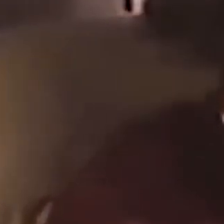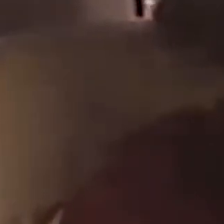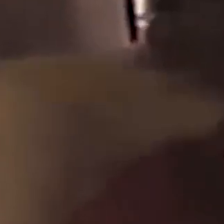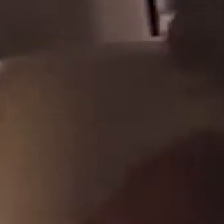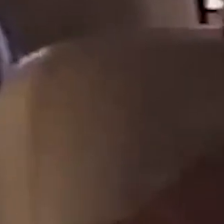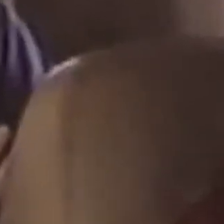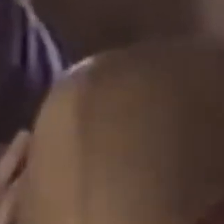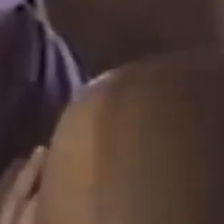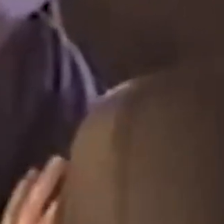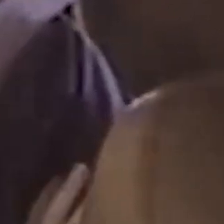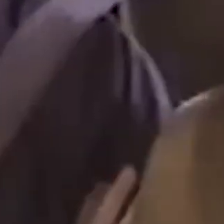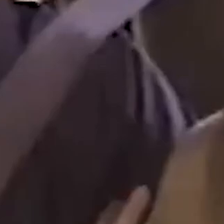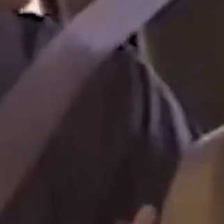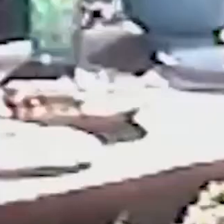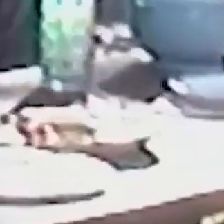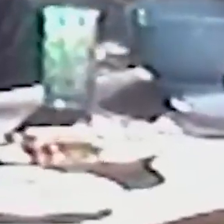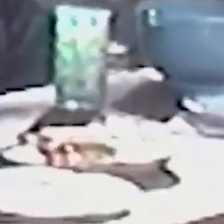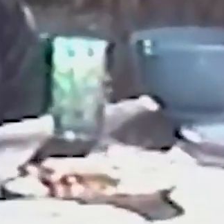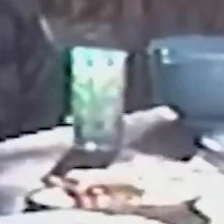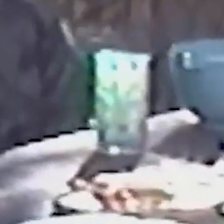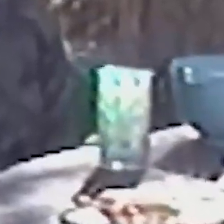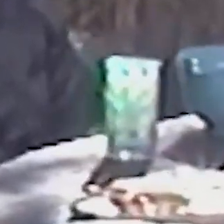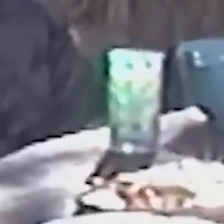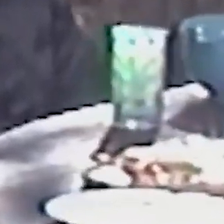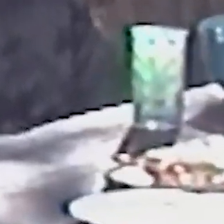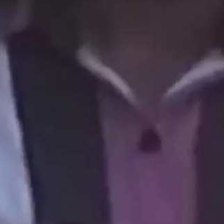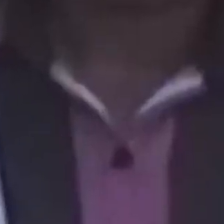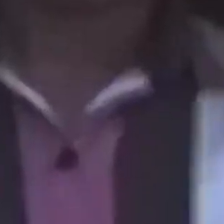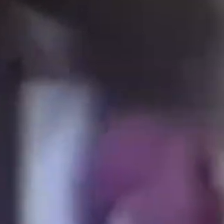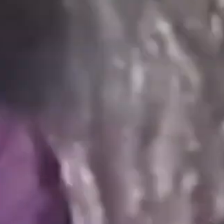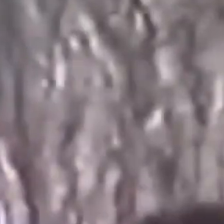But they weren't completely alike.